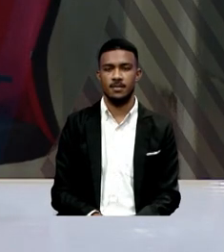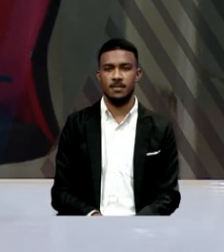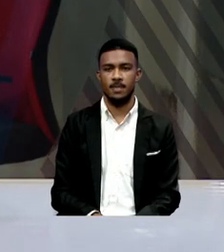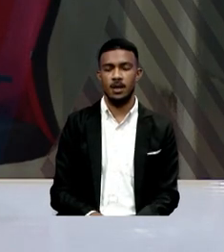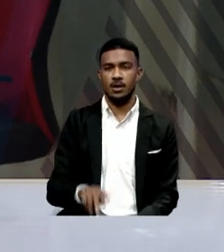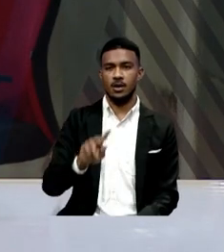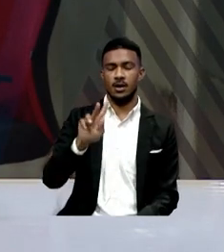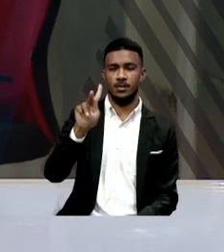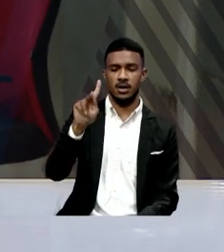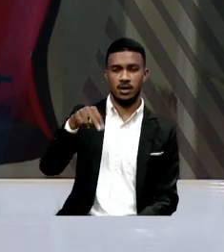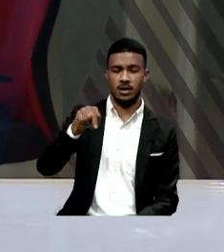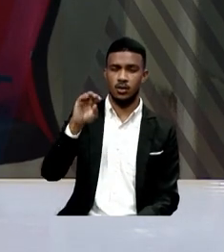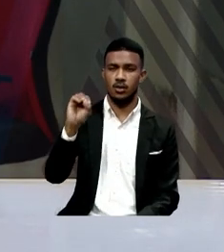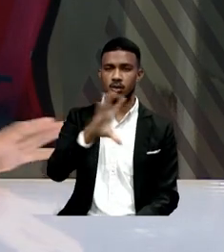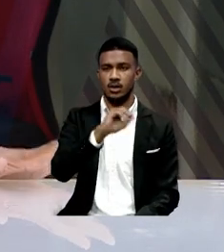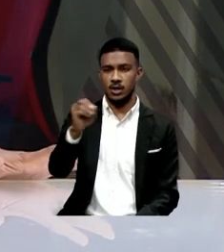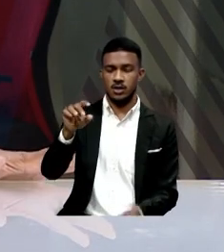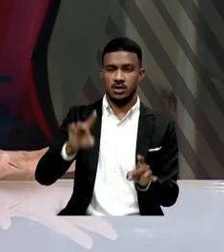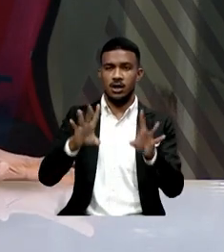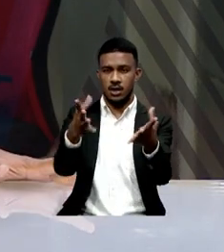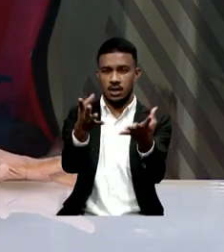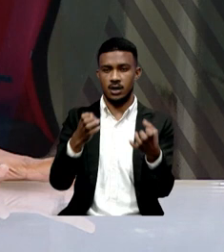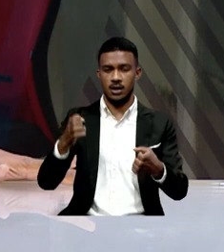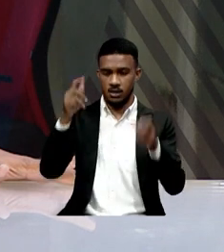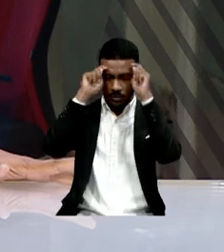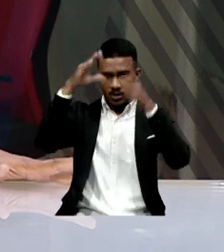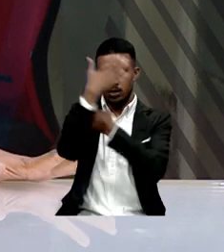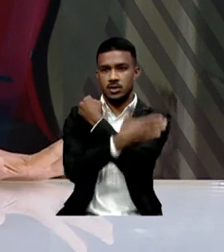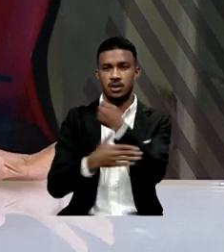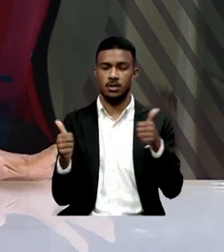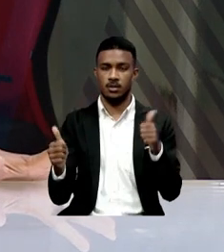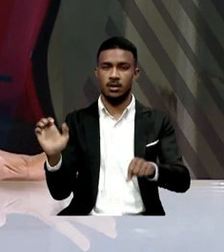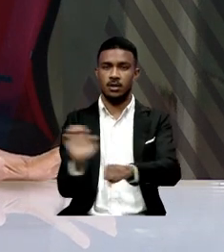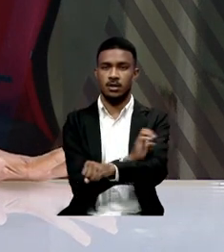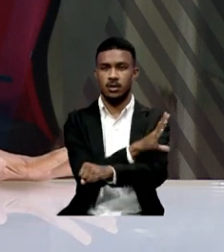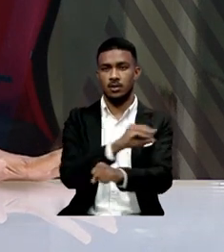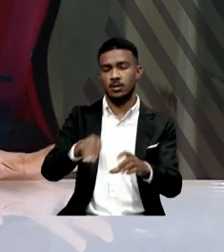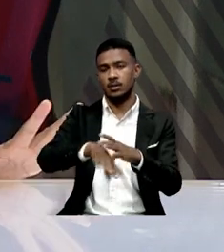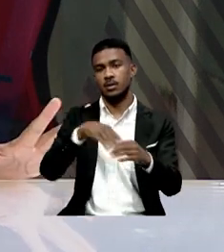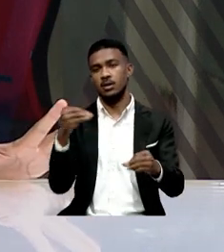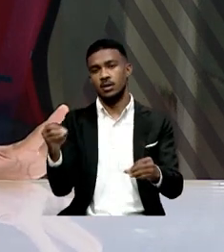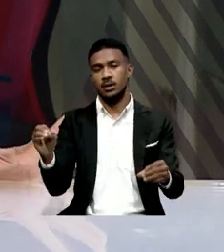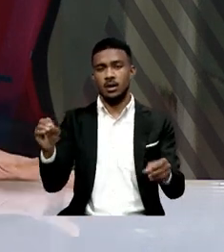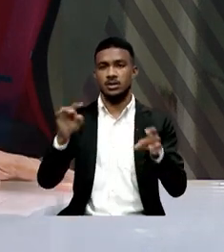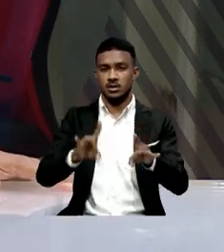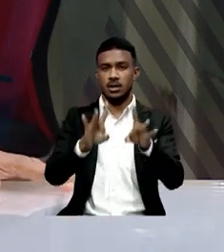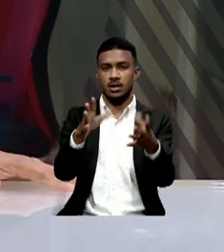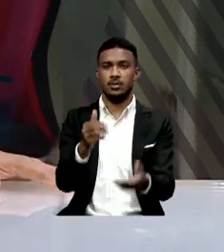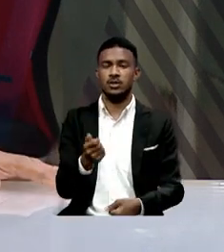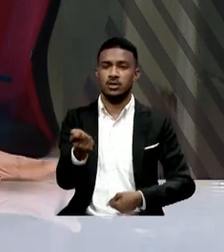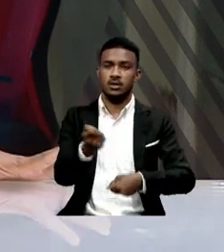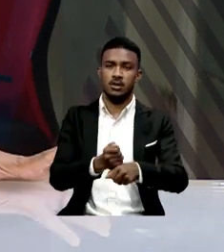Penny Wong, até tem Austrália, a cara que Timor-Leste sai nação e Donepé economicamente resiliente. Austrália Mons apoia na